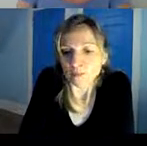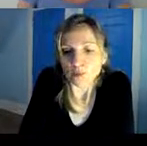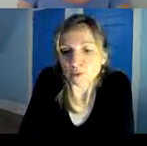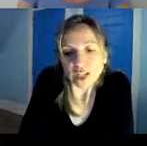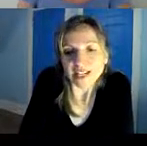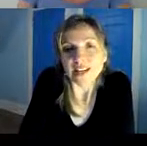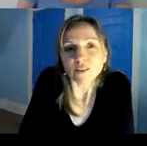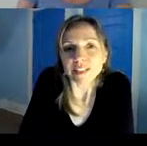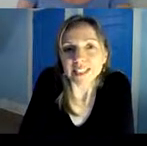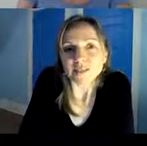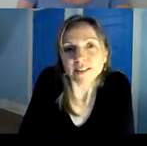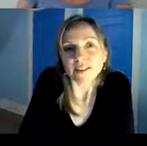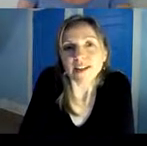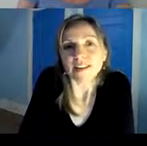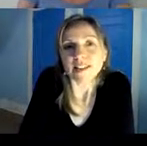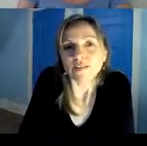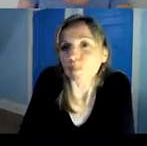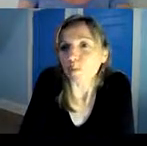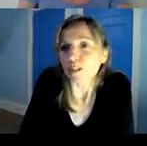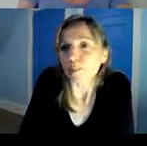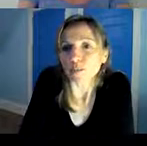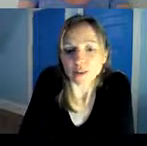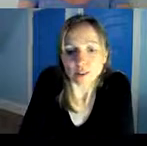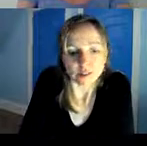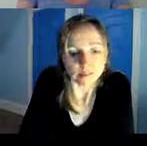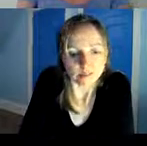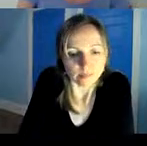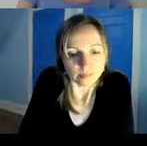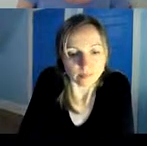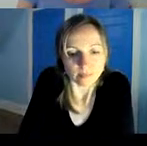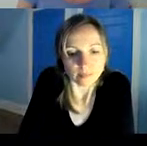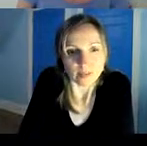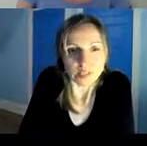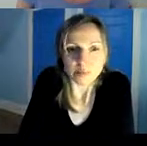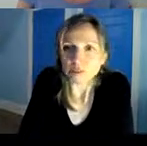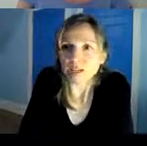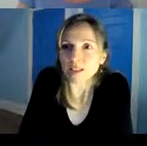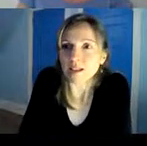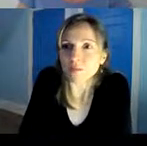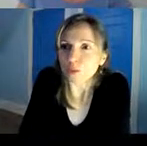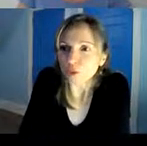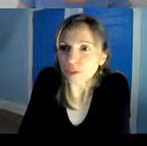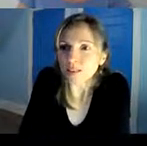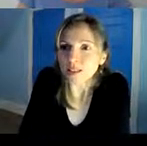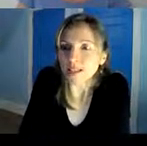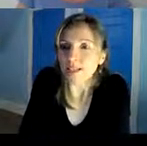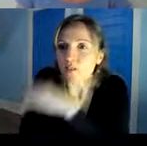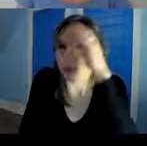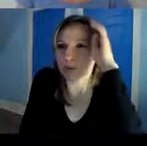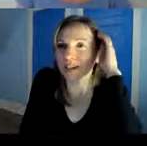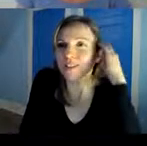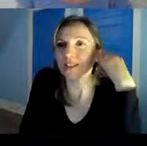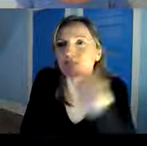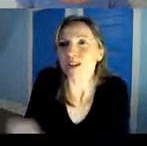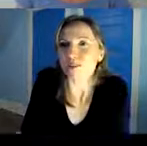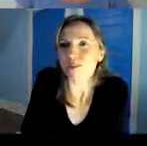It has beautiful, shiny evergreen leaves and these lovely purpley blue flowers. Some people say that wintergreen looks like it. I don't